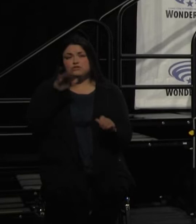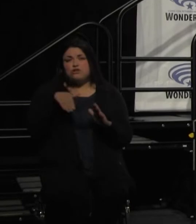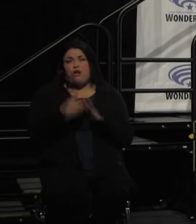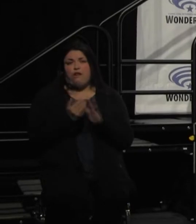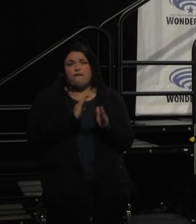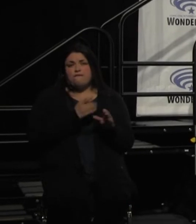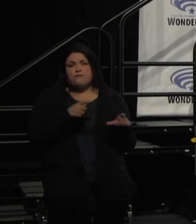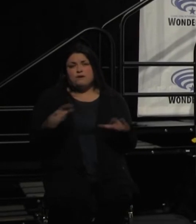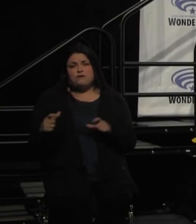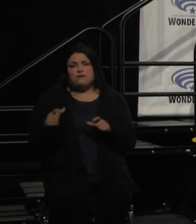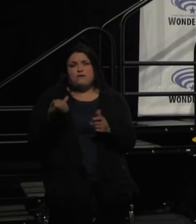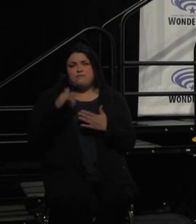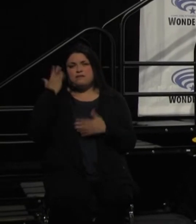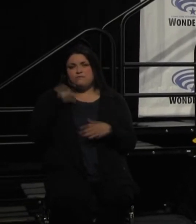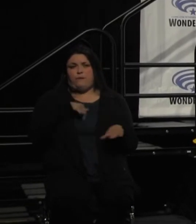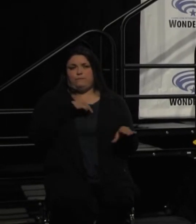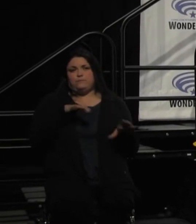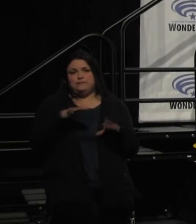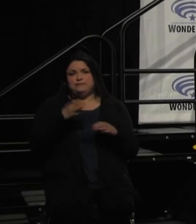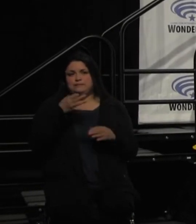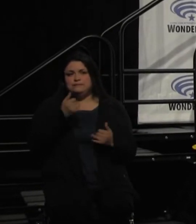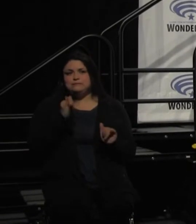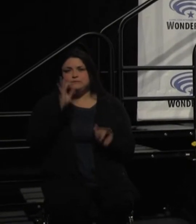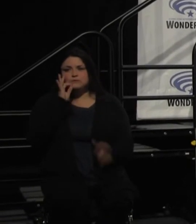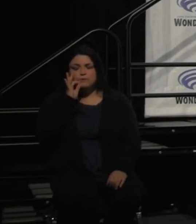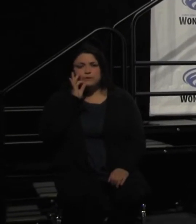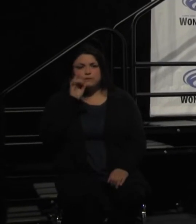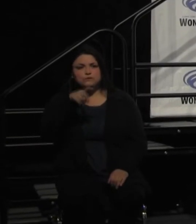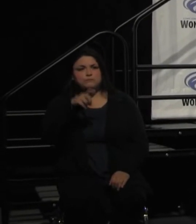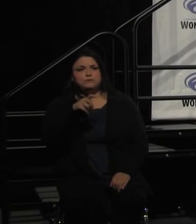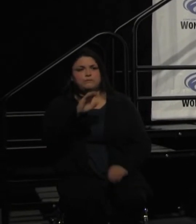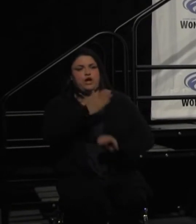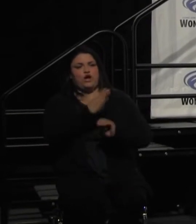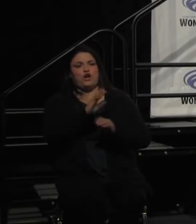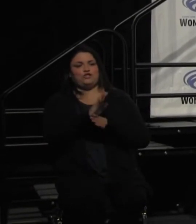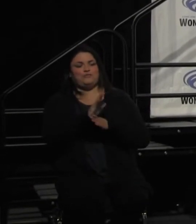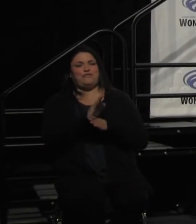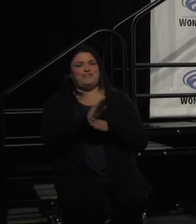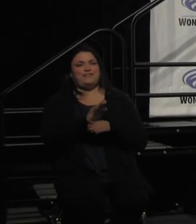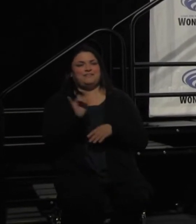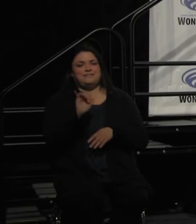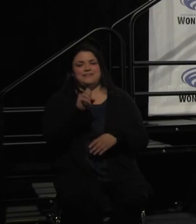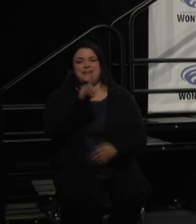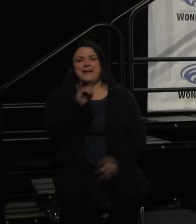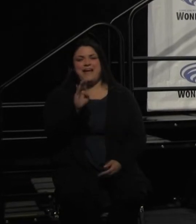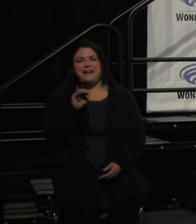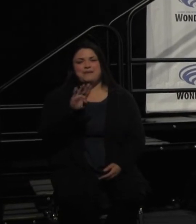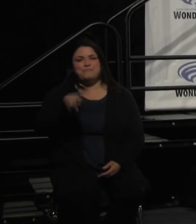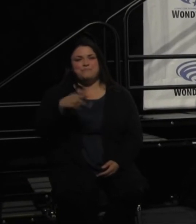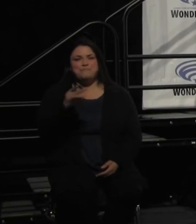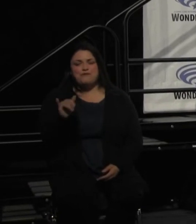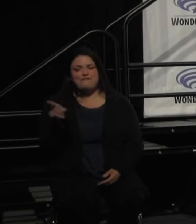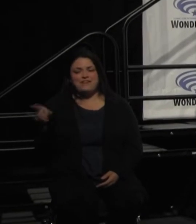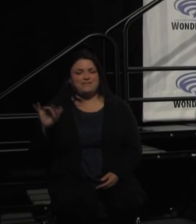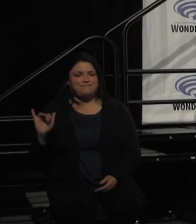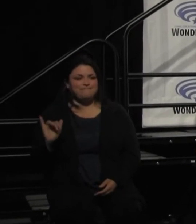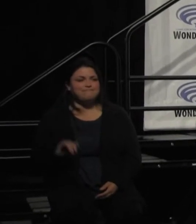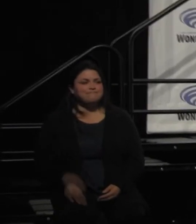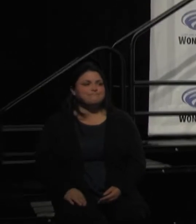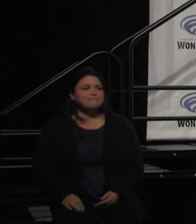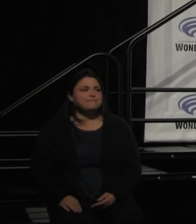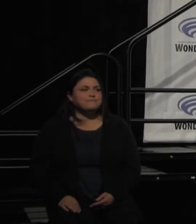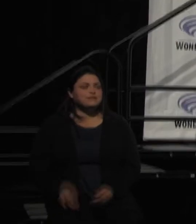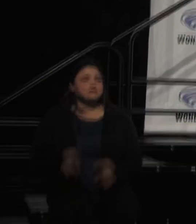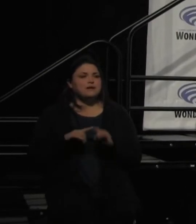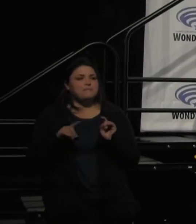did Still Smoking. Still Smoking was supposed to be a concert movie, like Eddie Murphy did. And but when